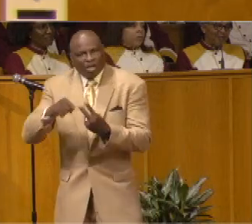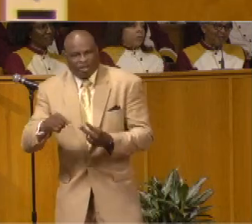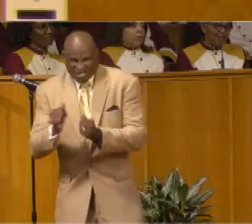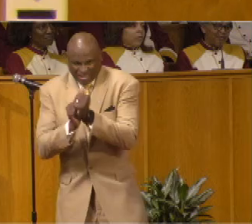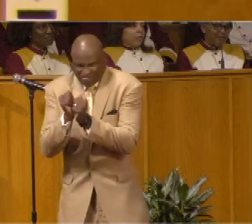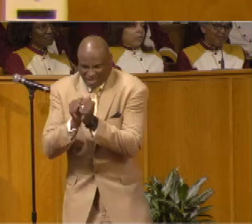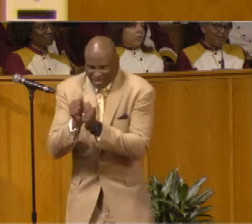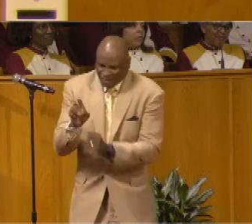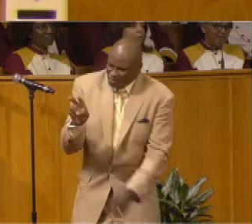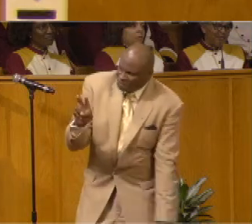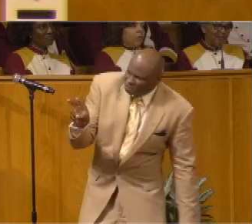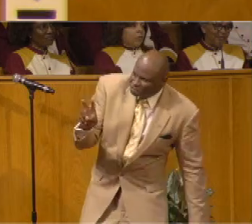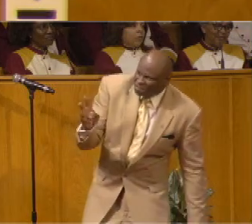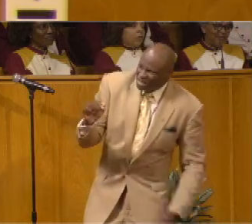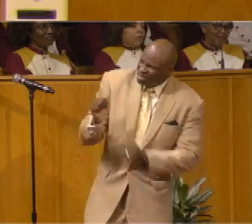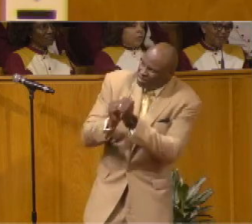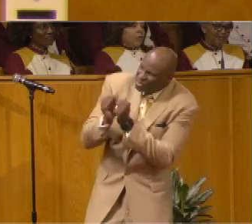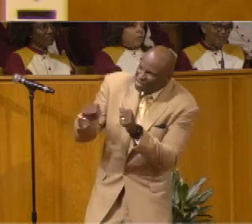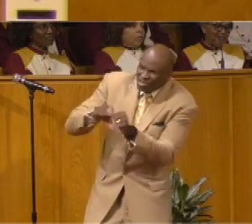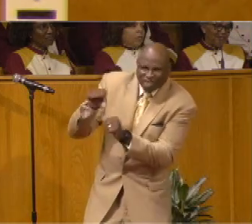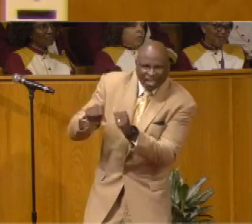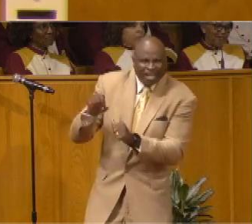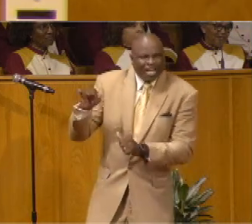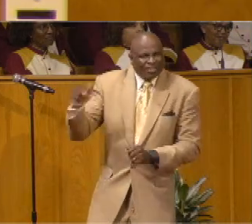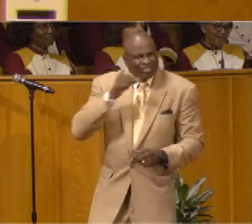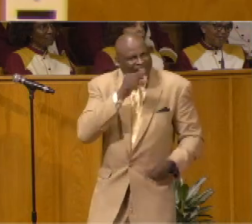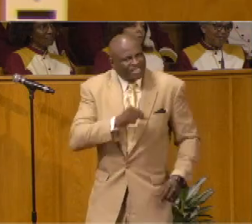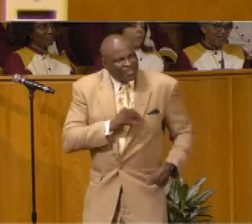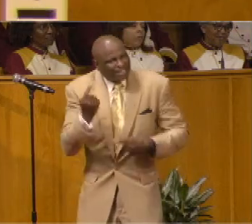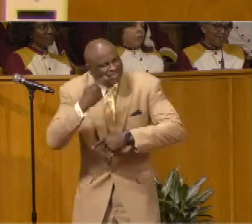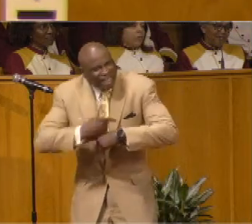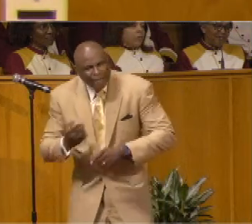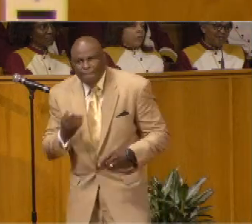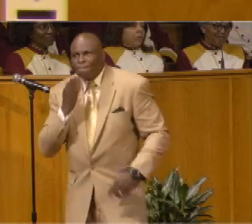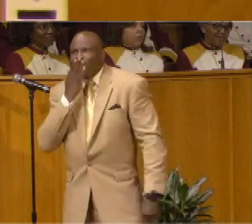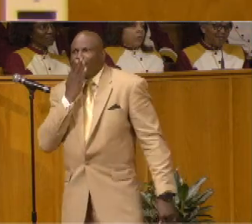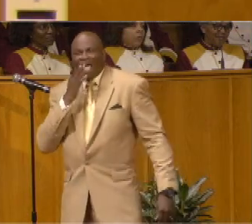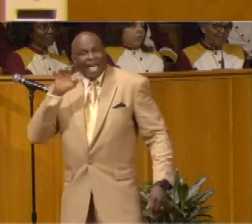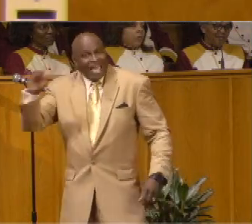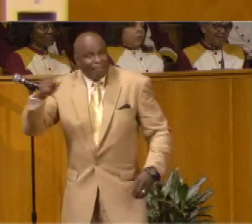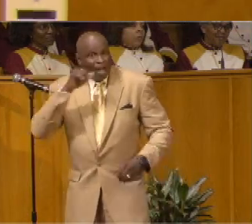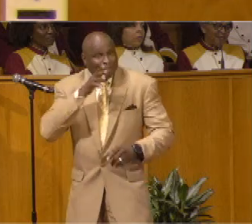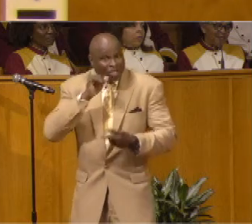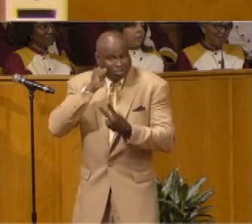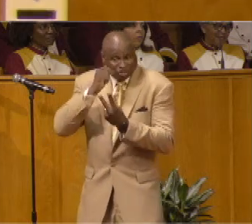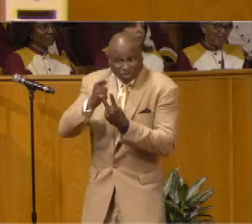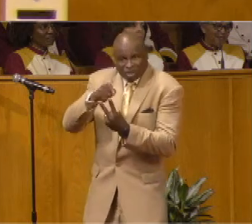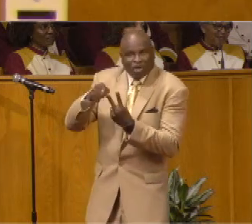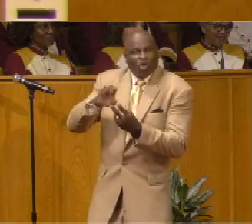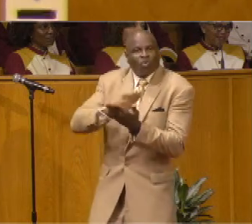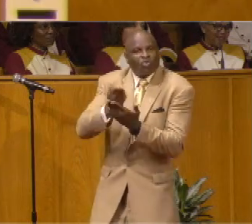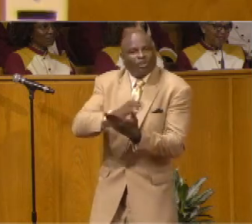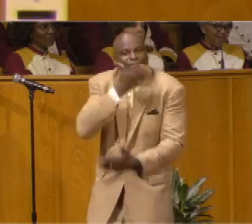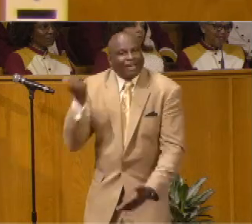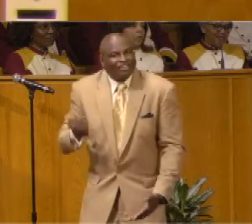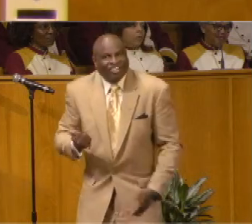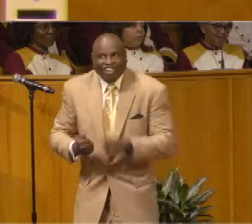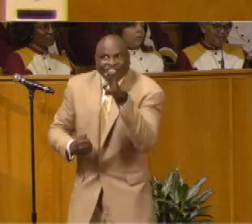competitive. They're competitive. It was Thanksgiving, and they're competitive about who can cook the best.